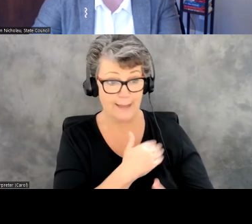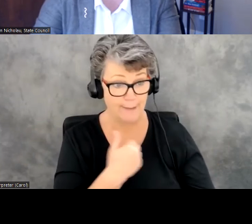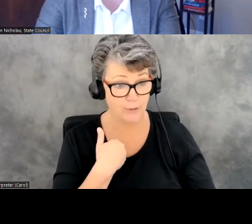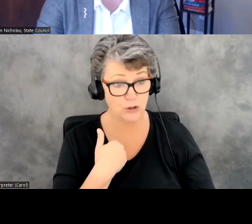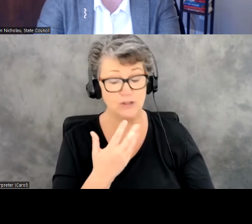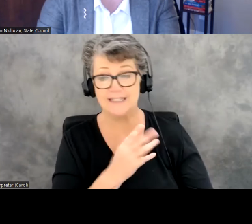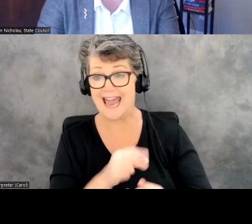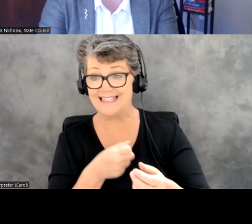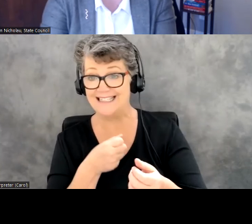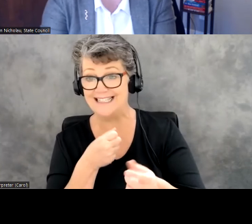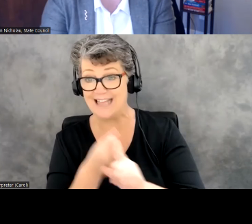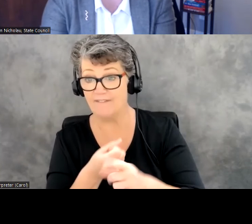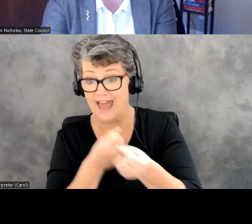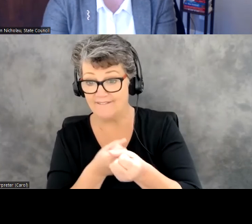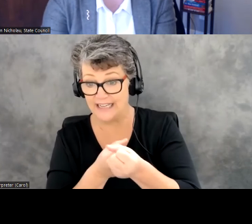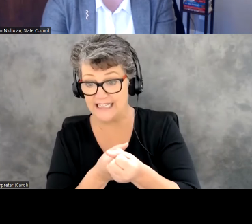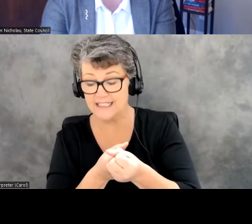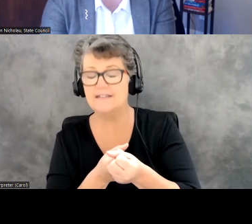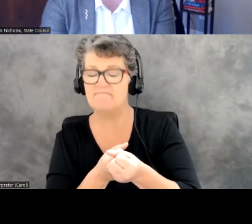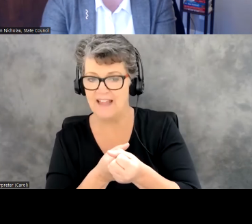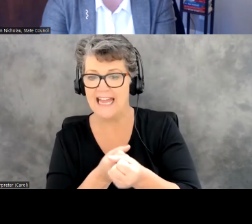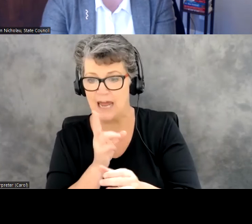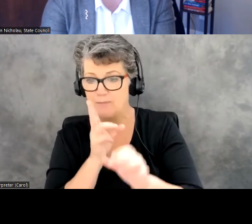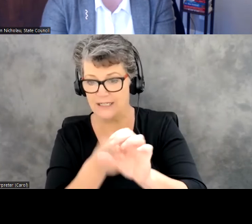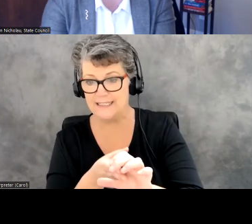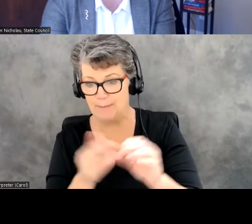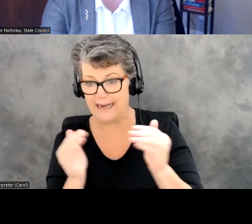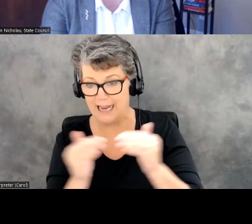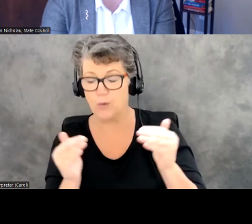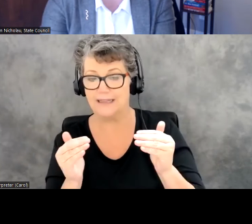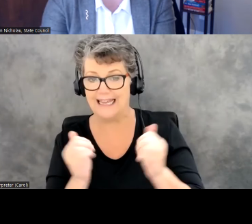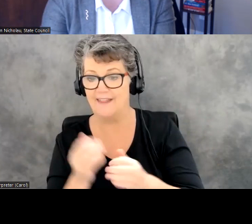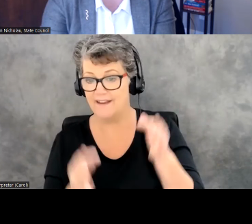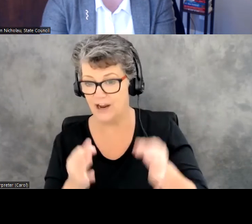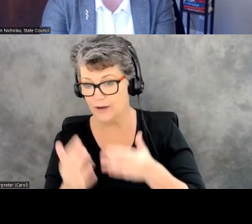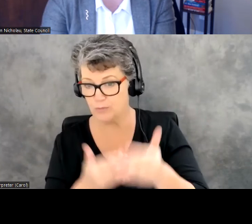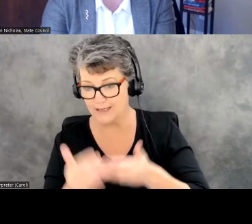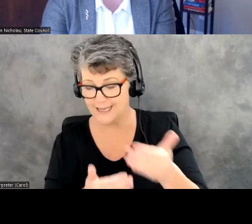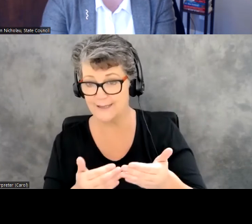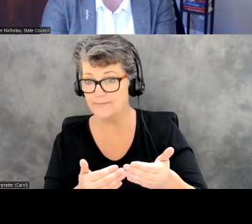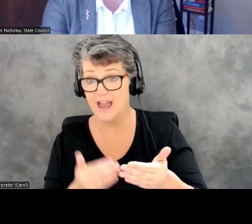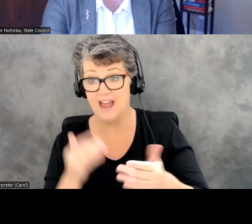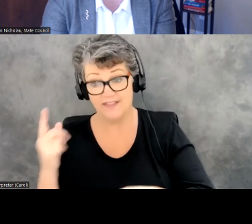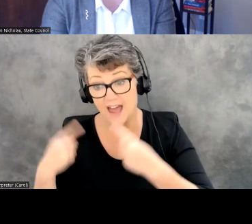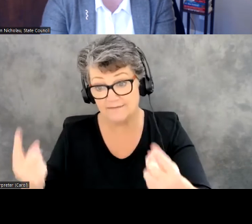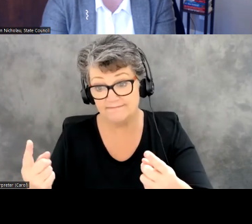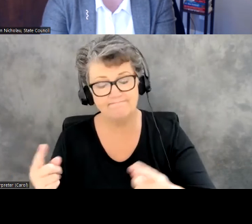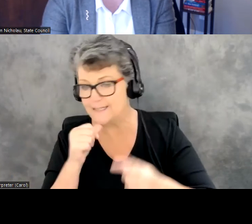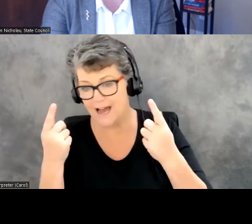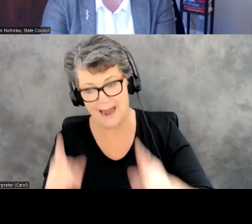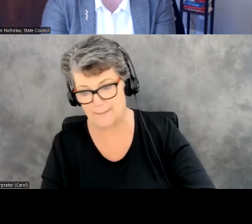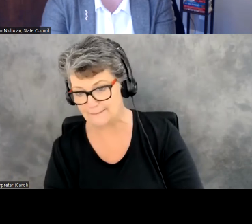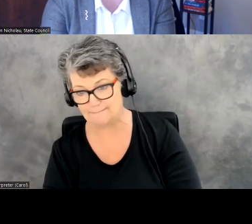and self-advocates are able to participate in the fair hearing process. That has not been the case to